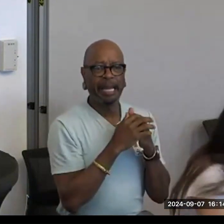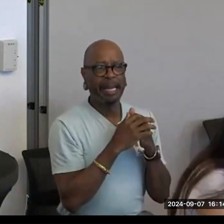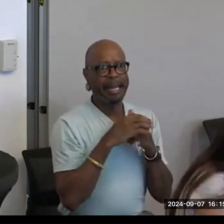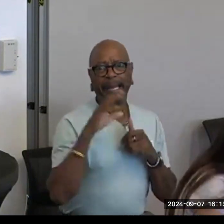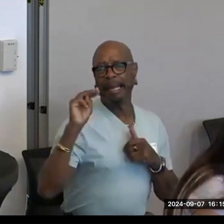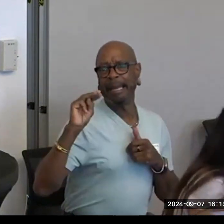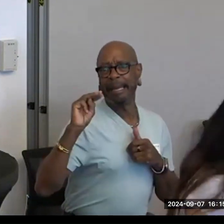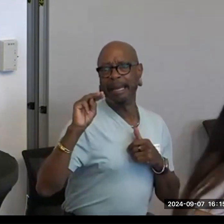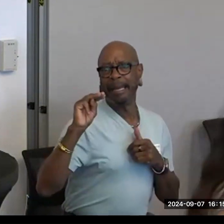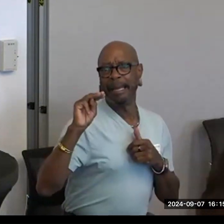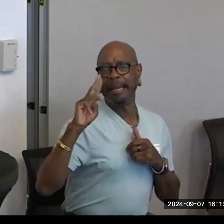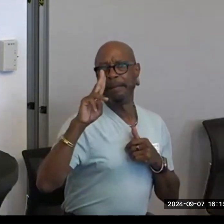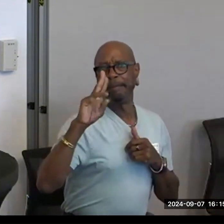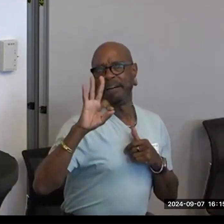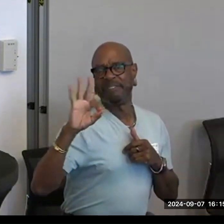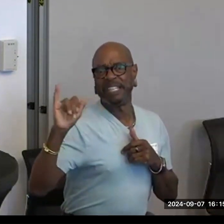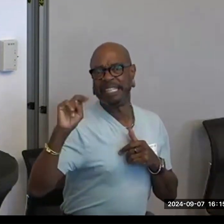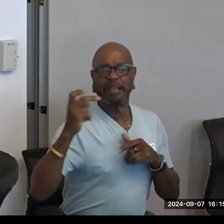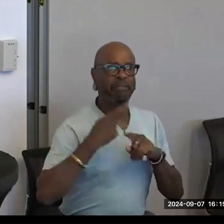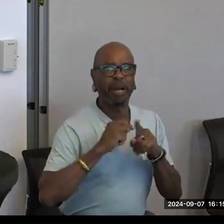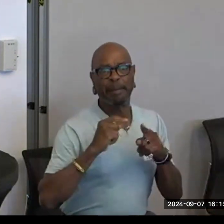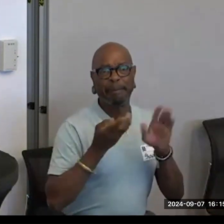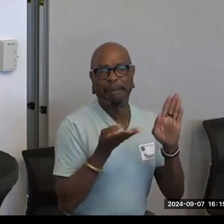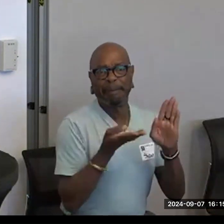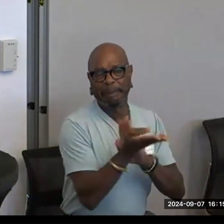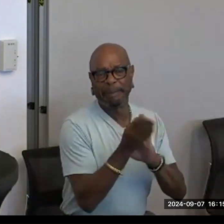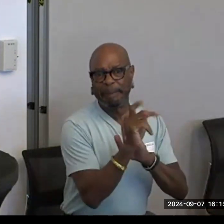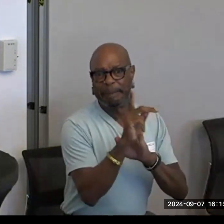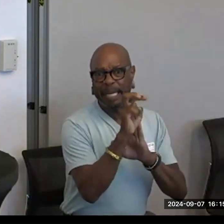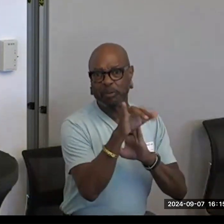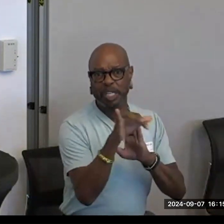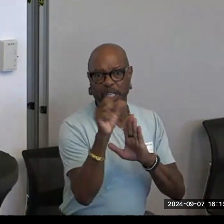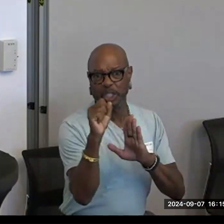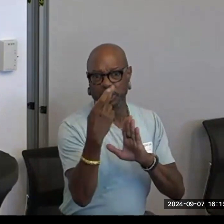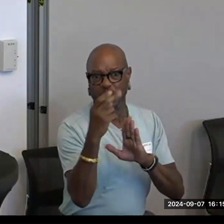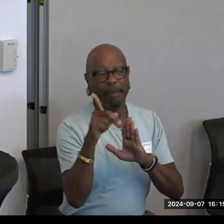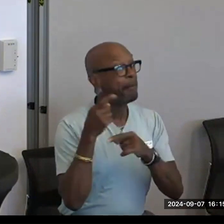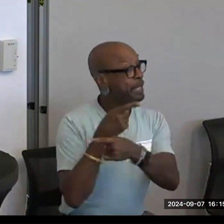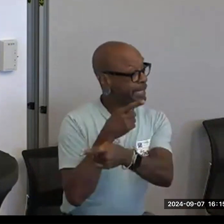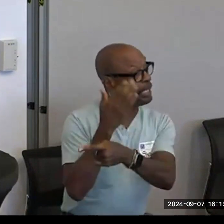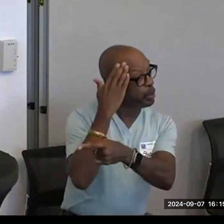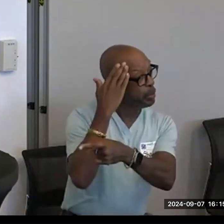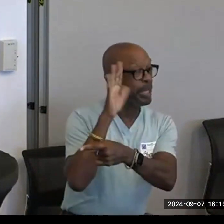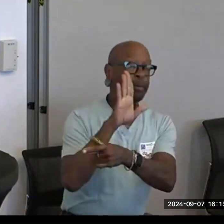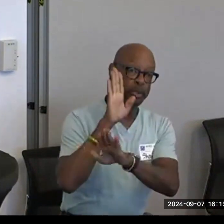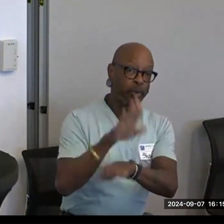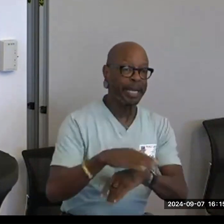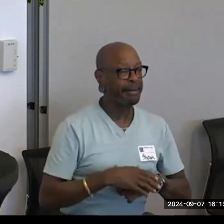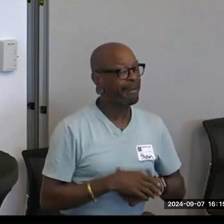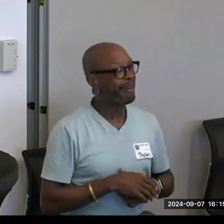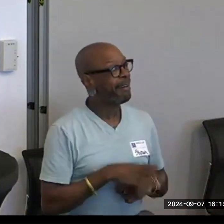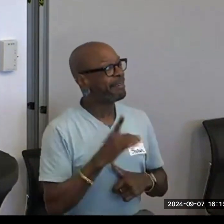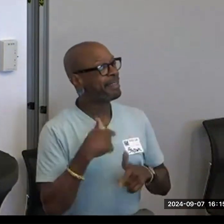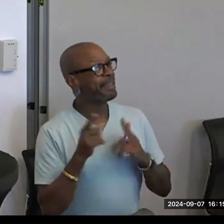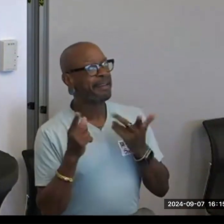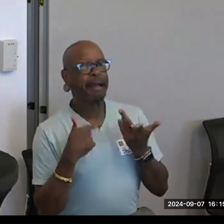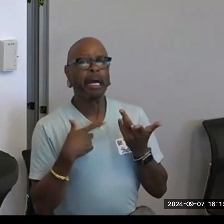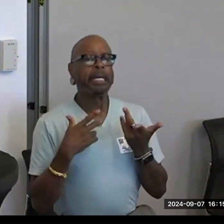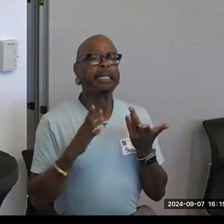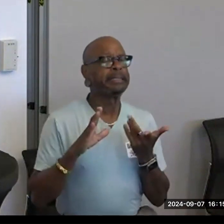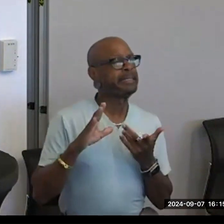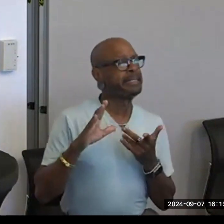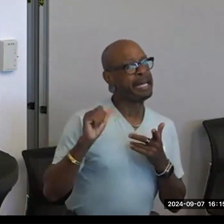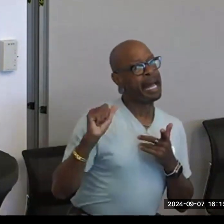muffin from a bakery shop or something. I had no idea, but he knew, and that was really great. I went through the rest of his album